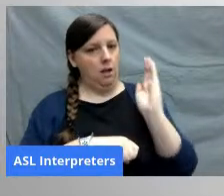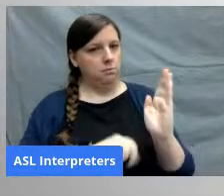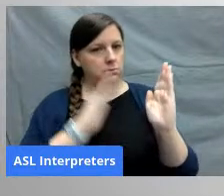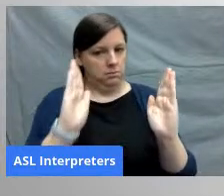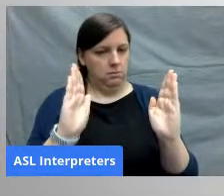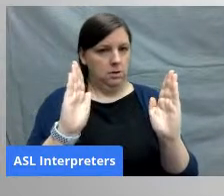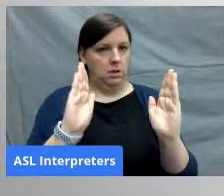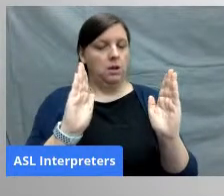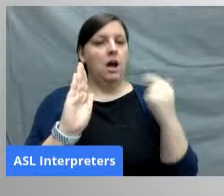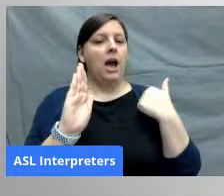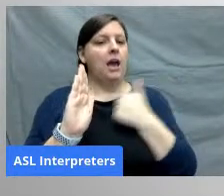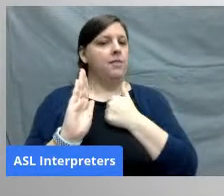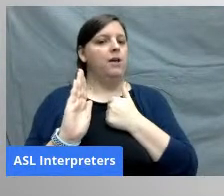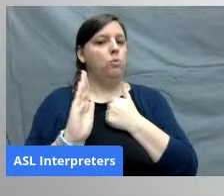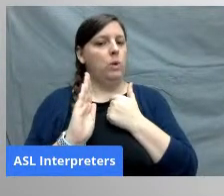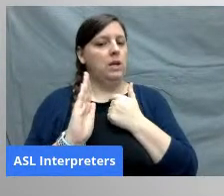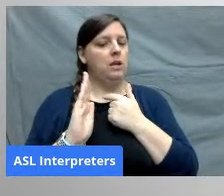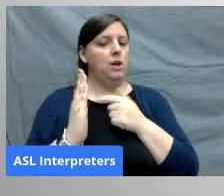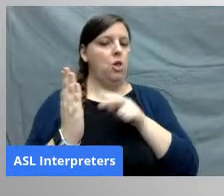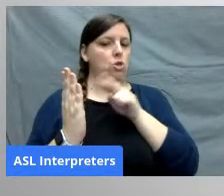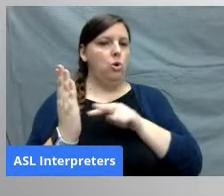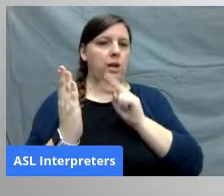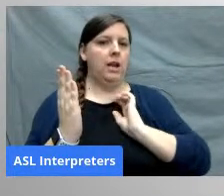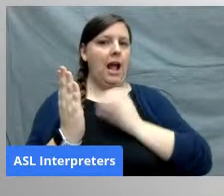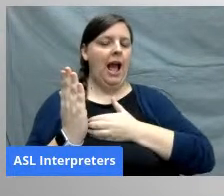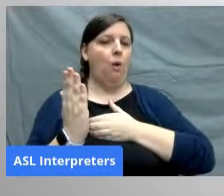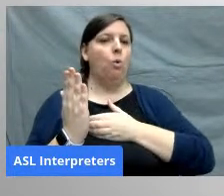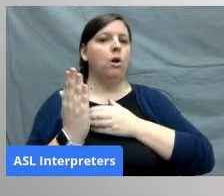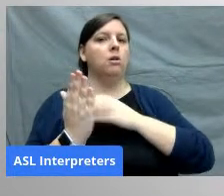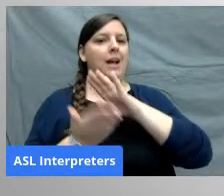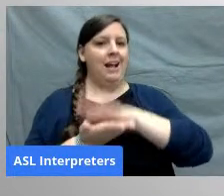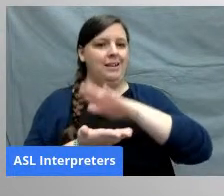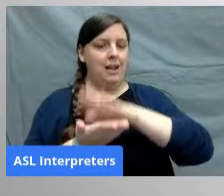and we try to fit our days within the window.